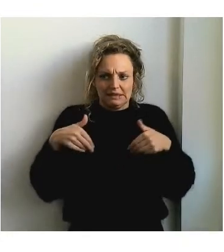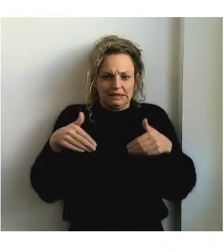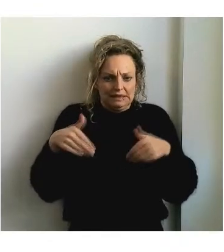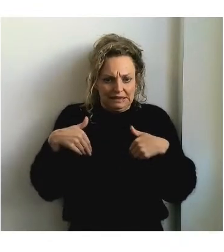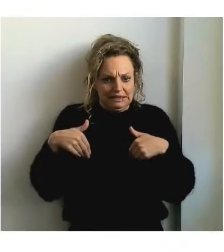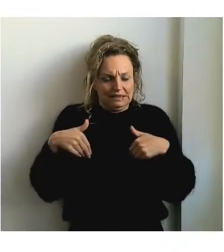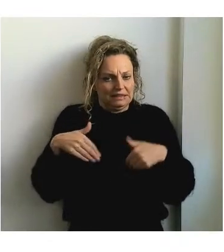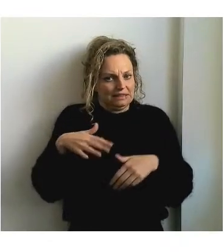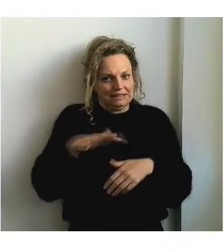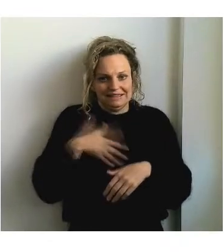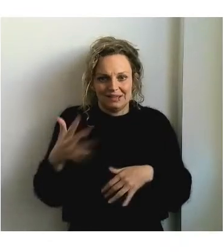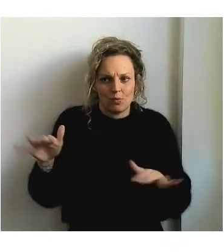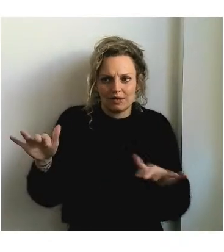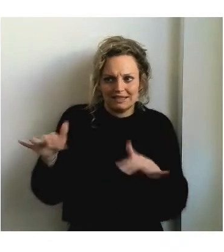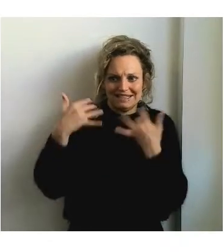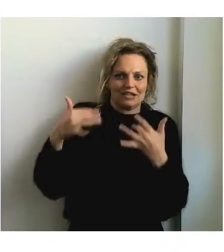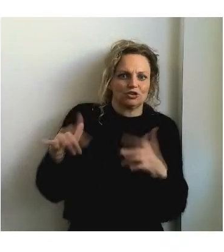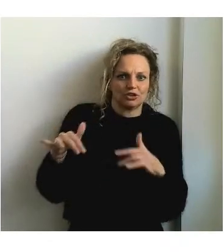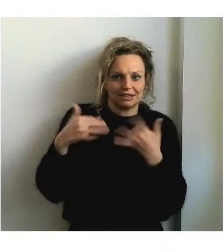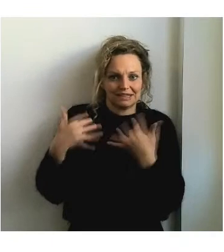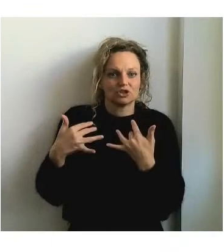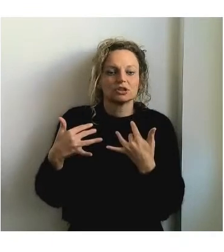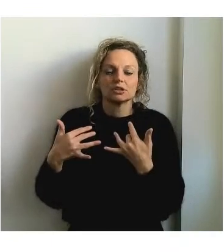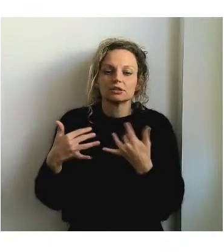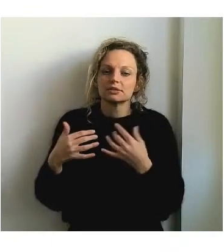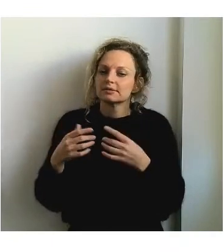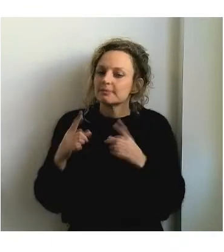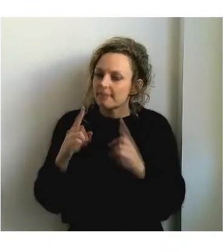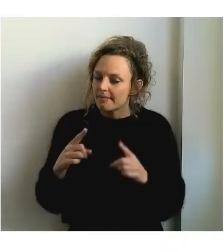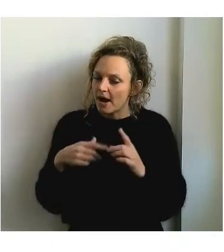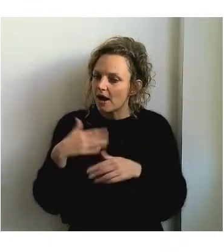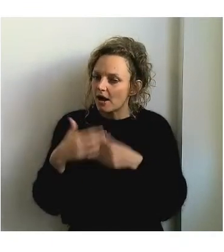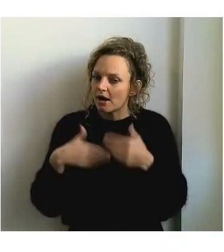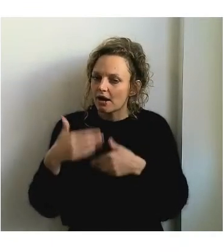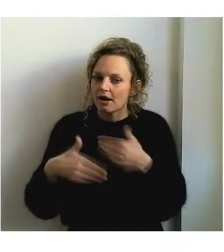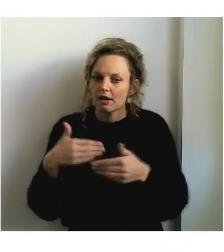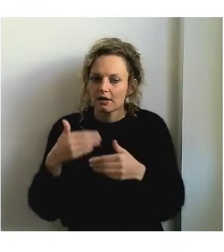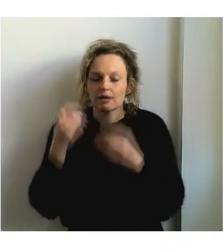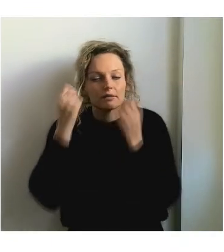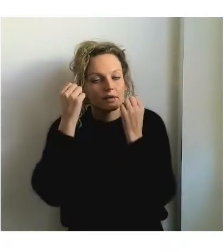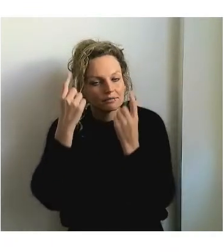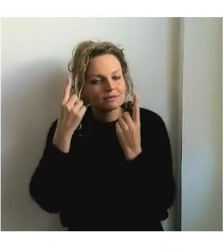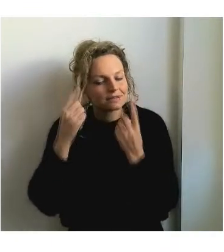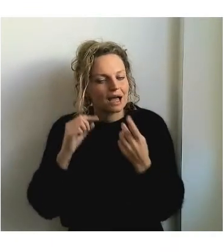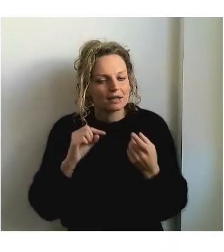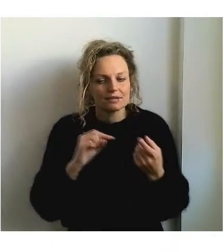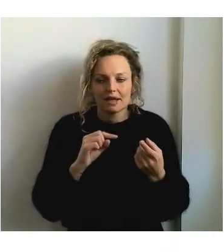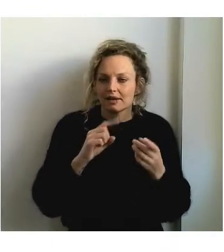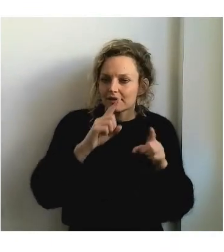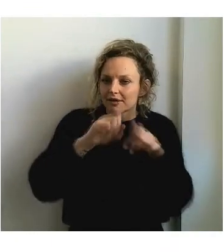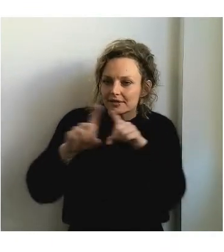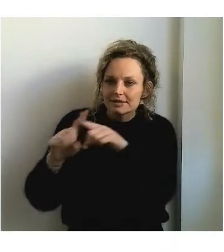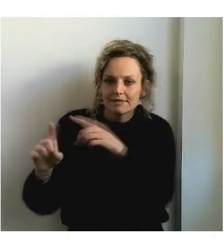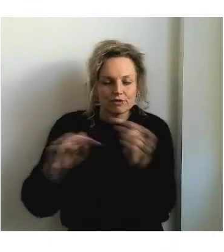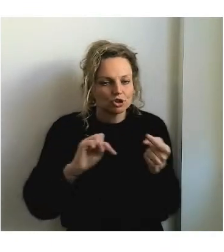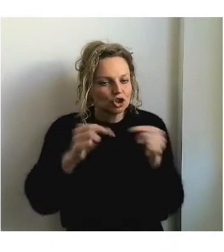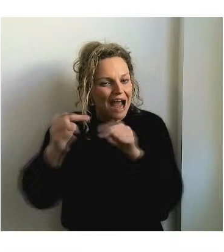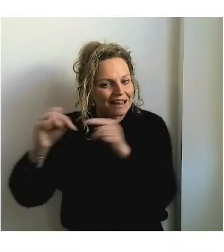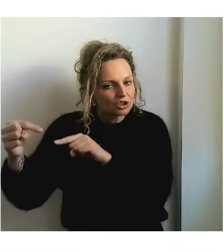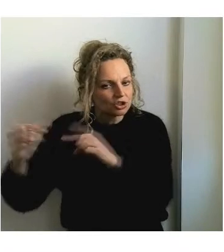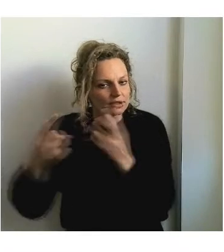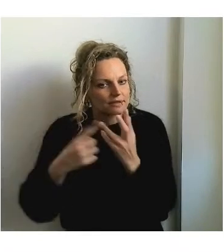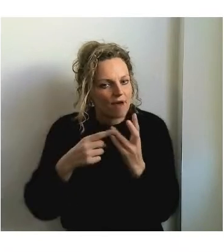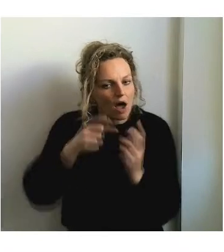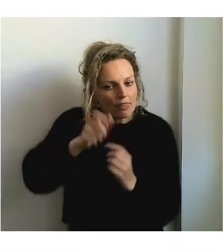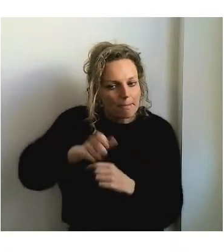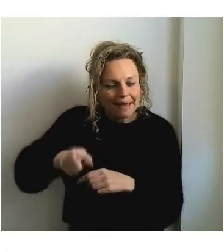to be on me, but understanding the challenges and experiences of others and really trying to understand that